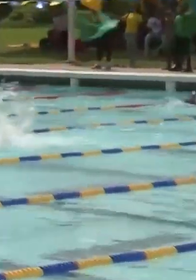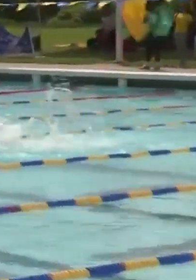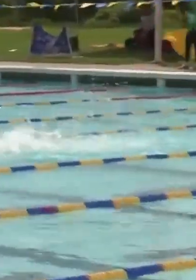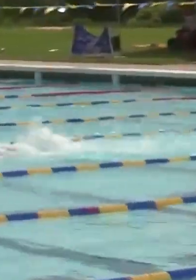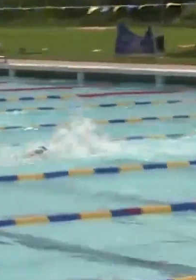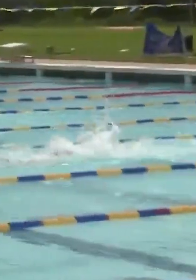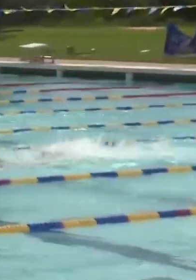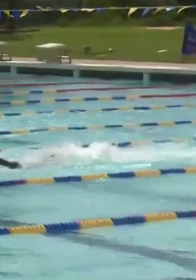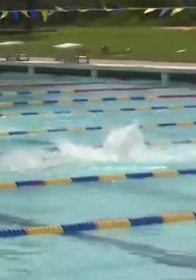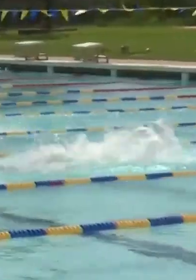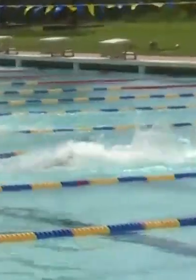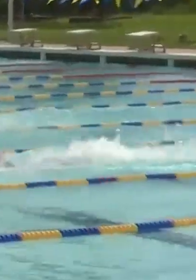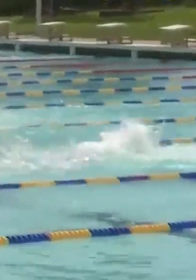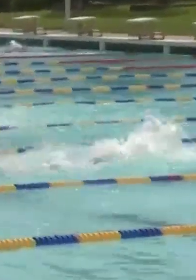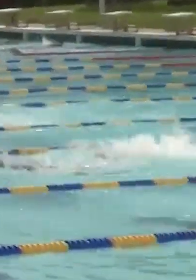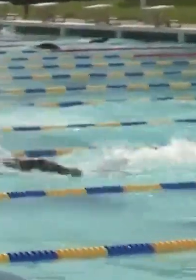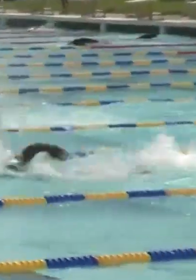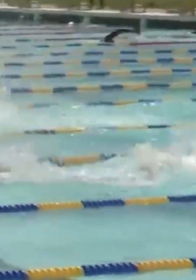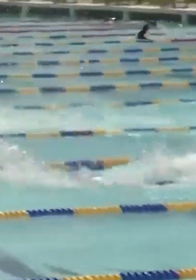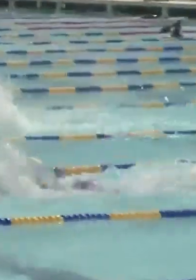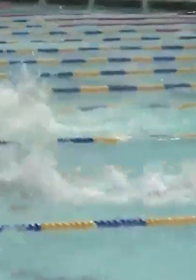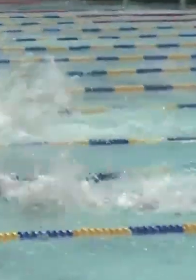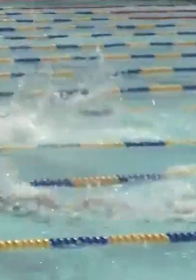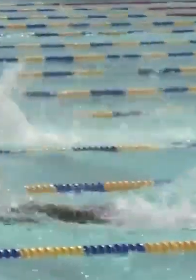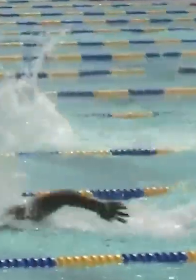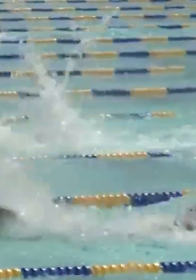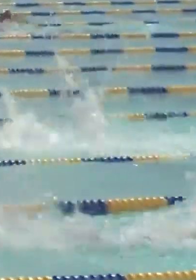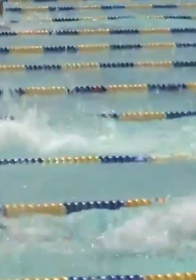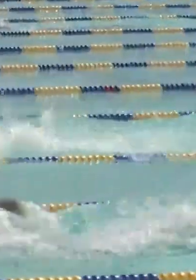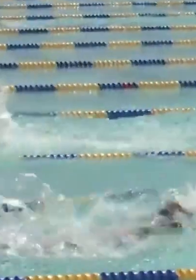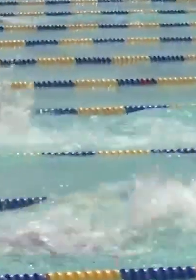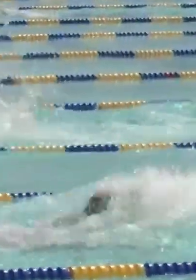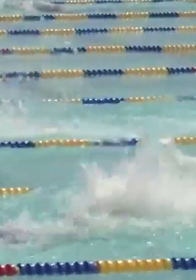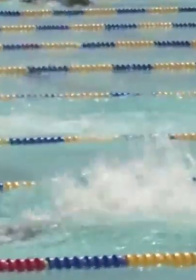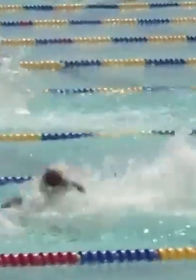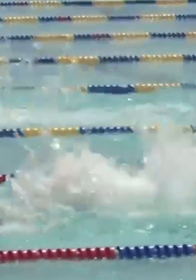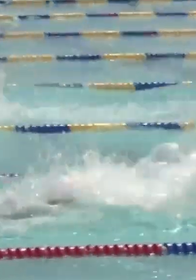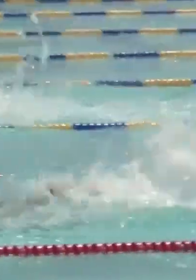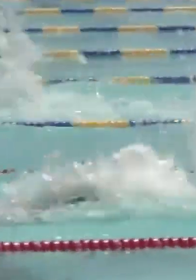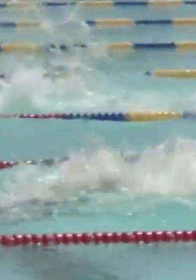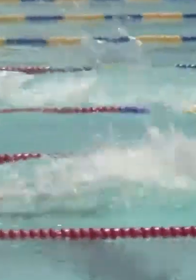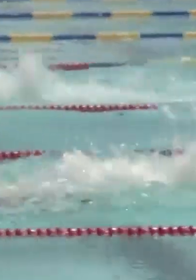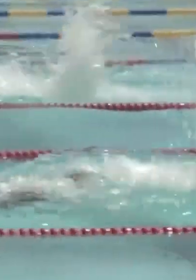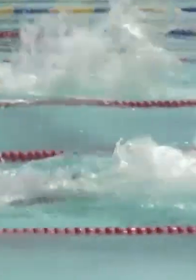5 and Nathaniel Alls of the Green Dragons in 3. Even Stevens